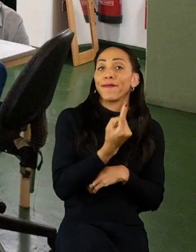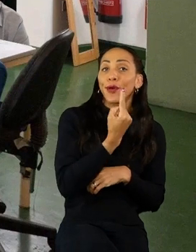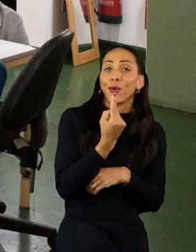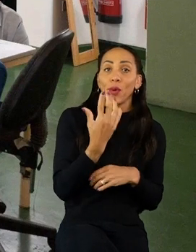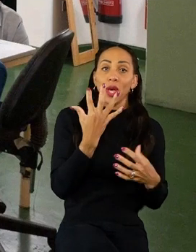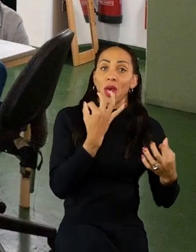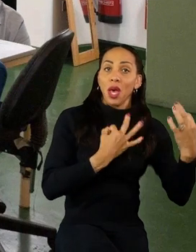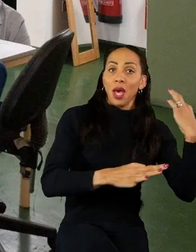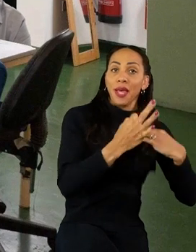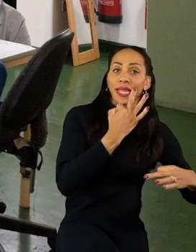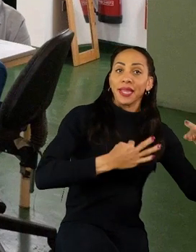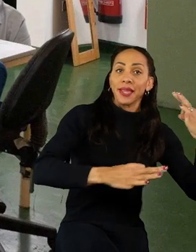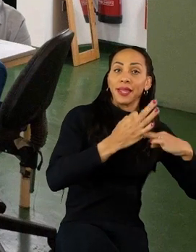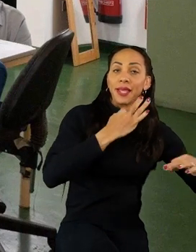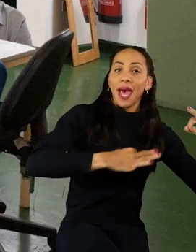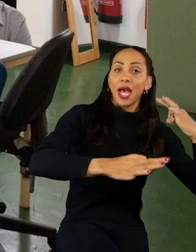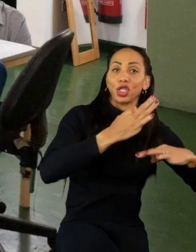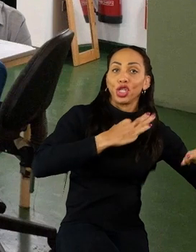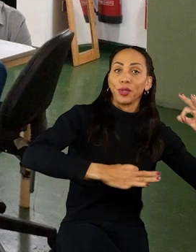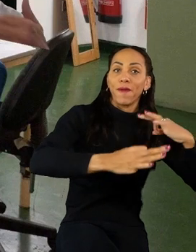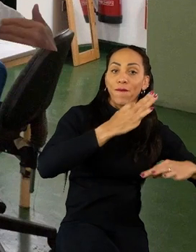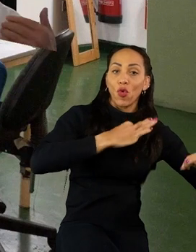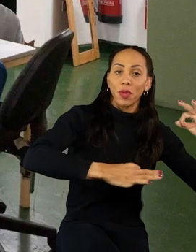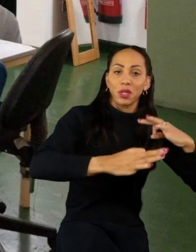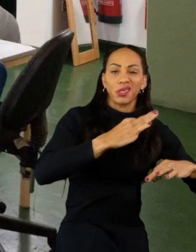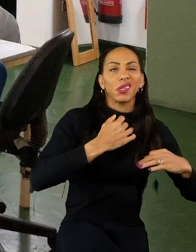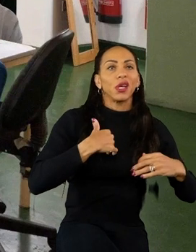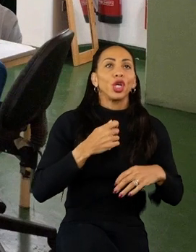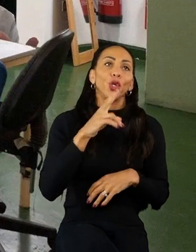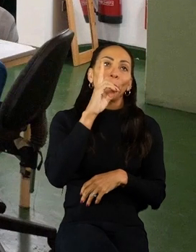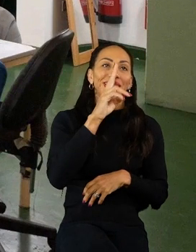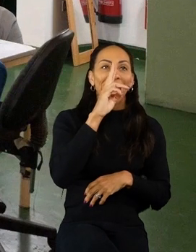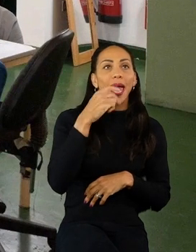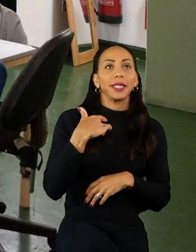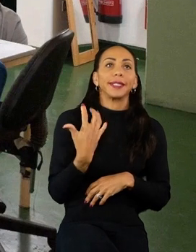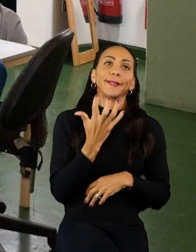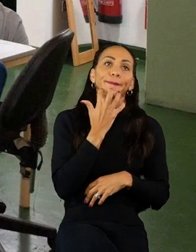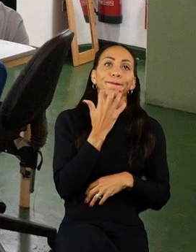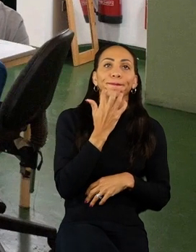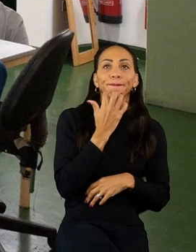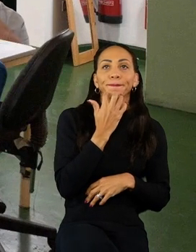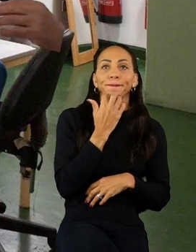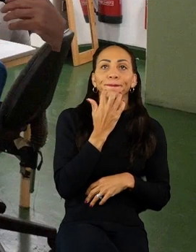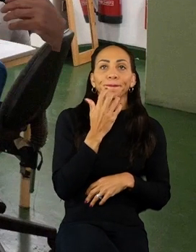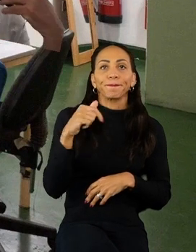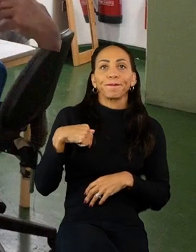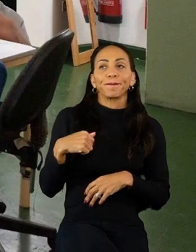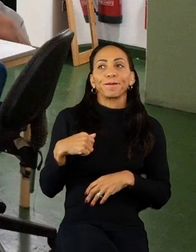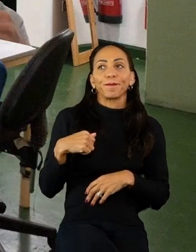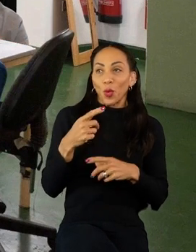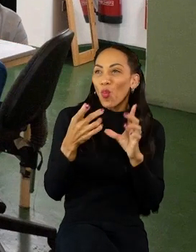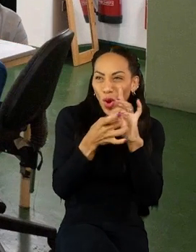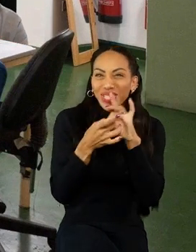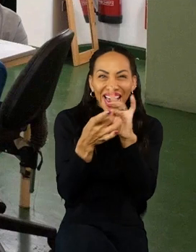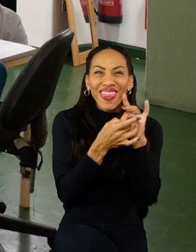frustrating, I think, both for the performers and the actors, that even though you can sort of pretend to be in the same space, because you're not